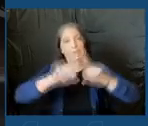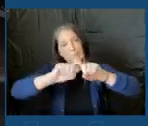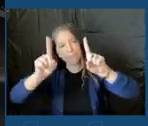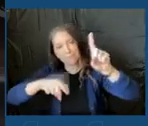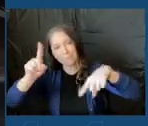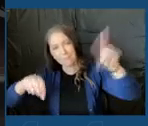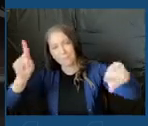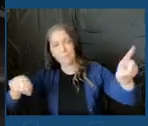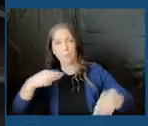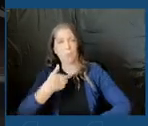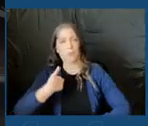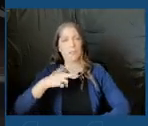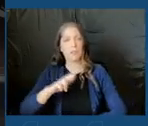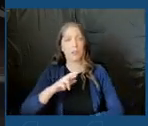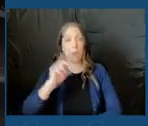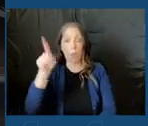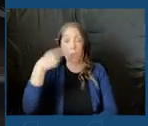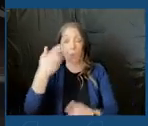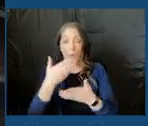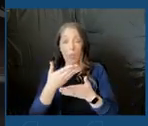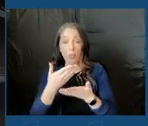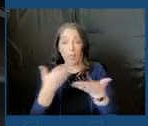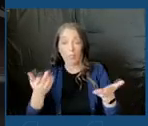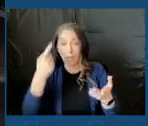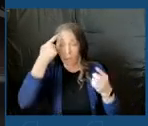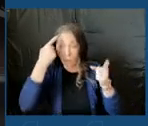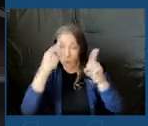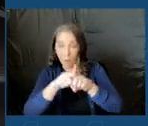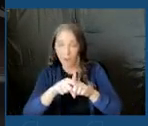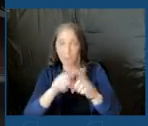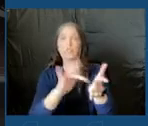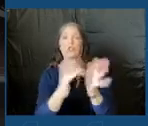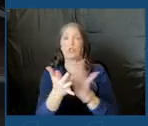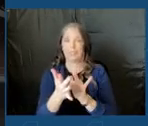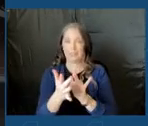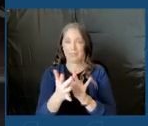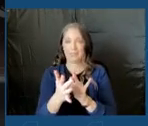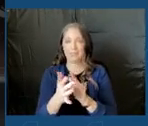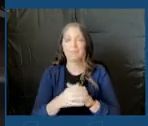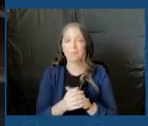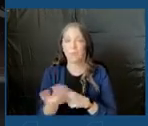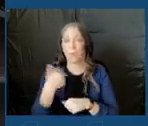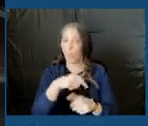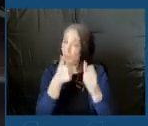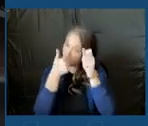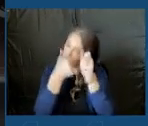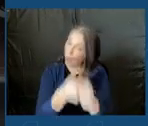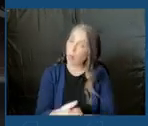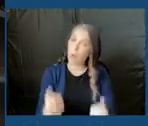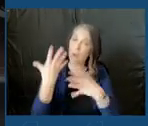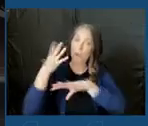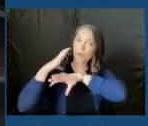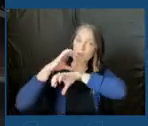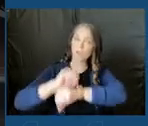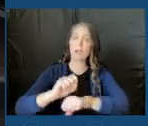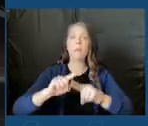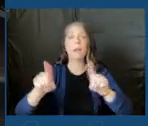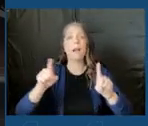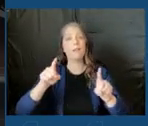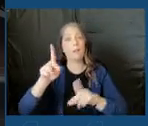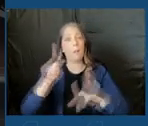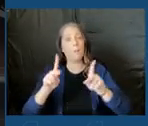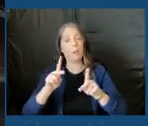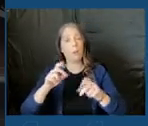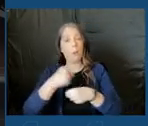on is Jesus. And so we follow him in many traditions, but these are the people who make this town